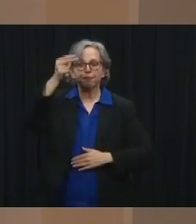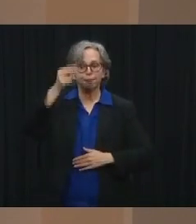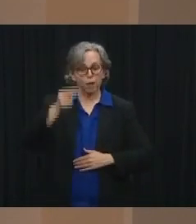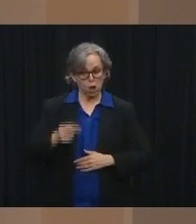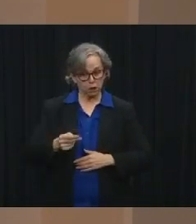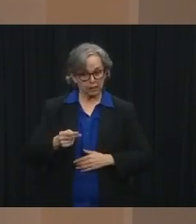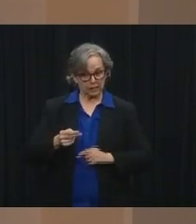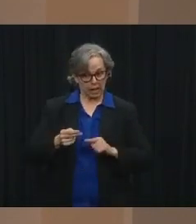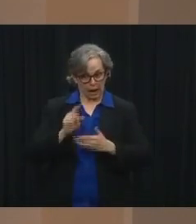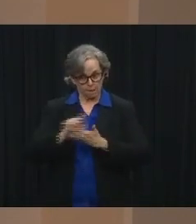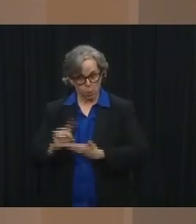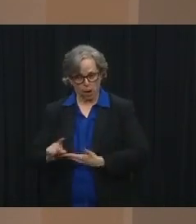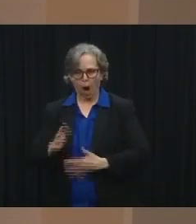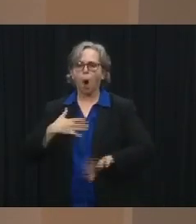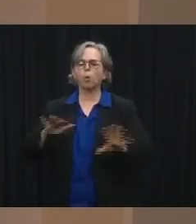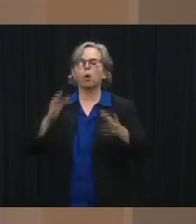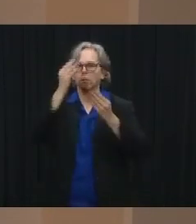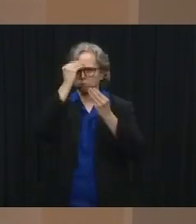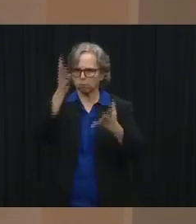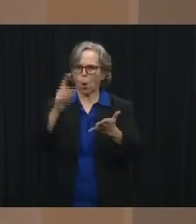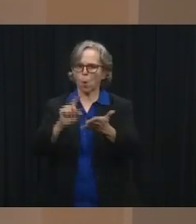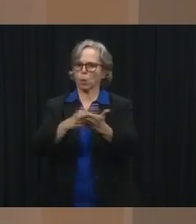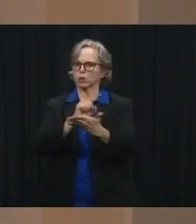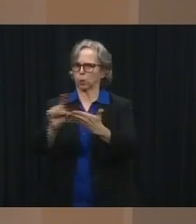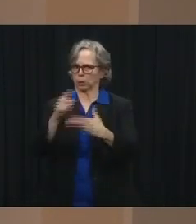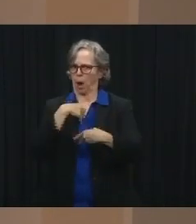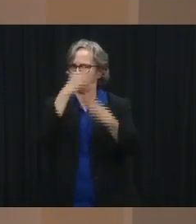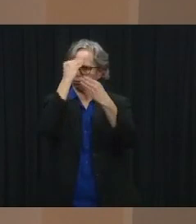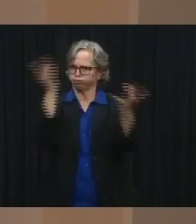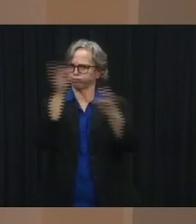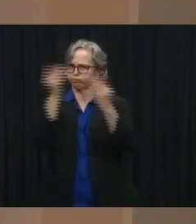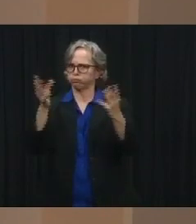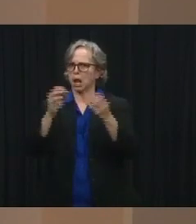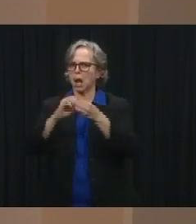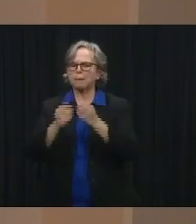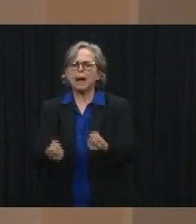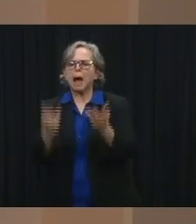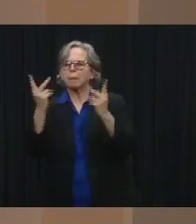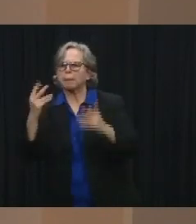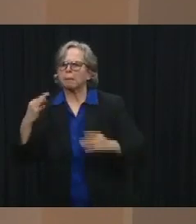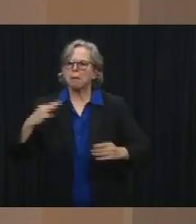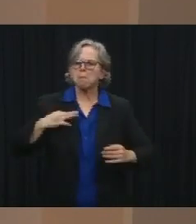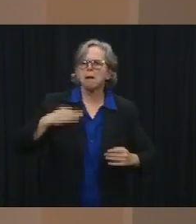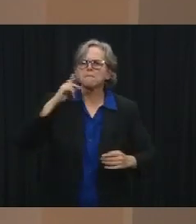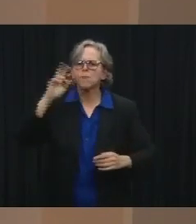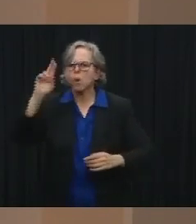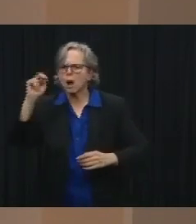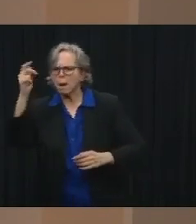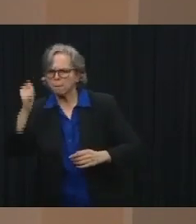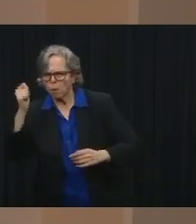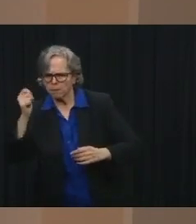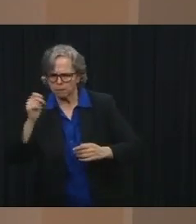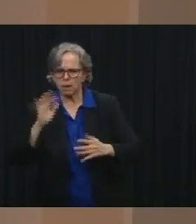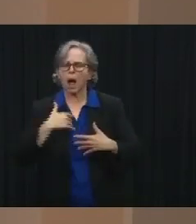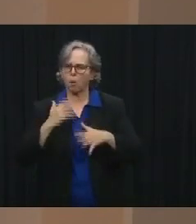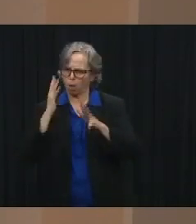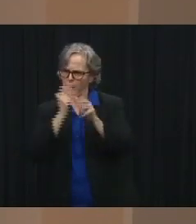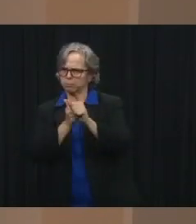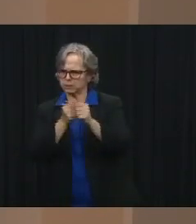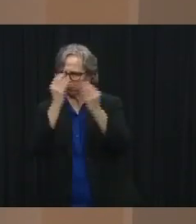you every Thursday as soon as we're allowed to do it. So we'll be providing weekly, not daily updates to that. And also